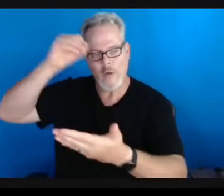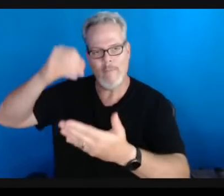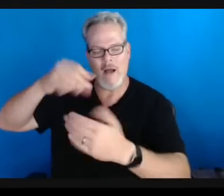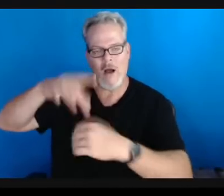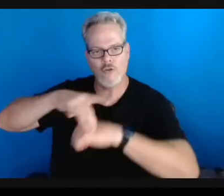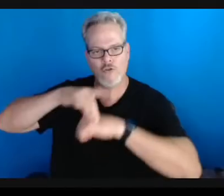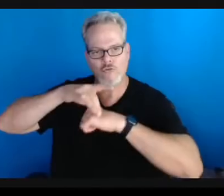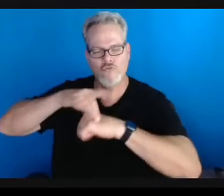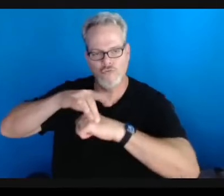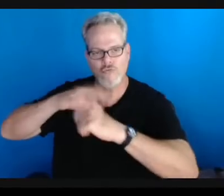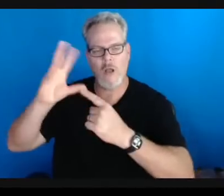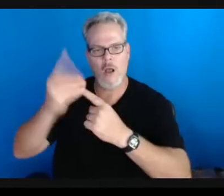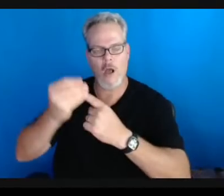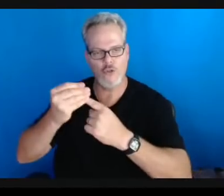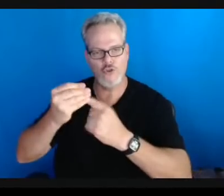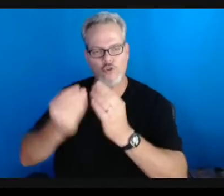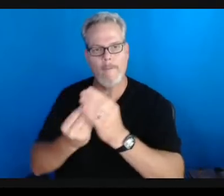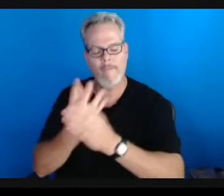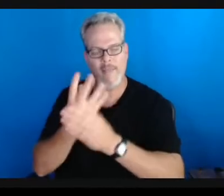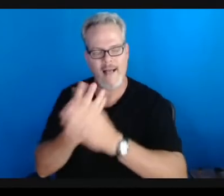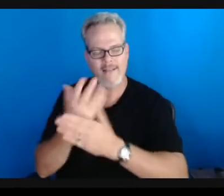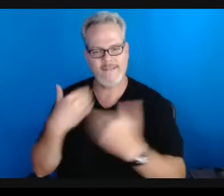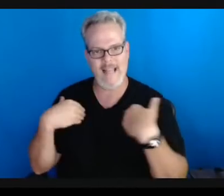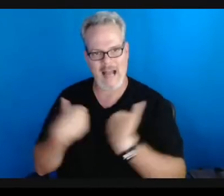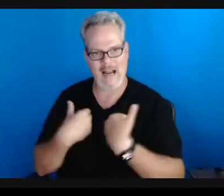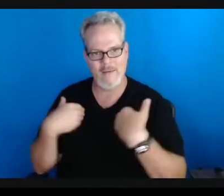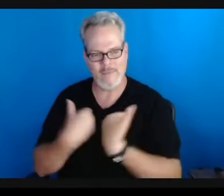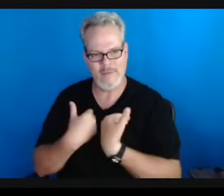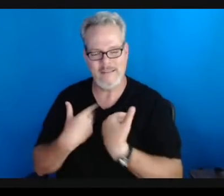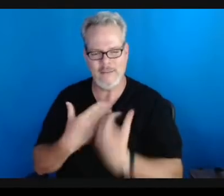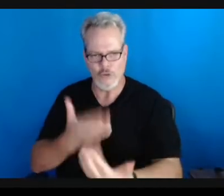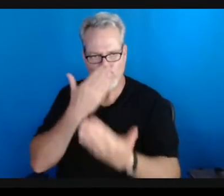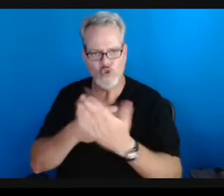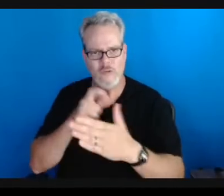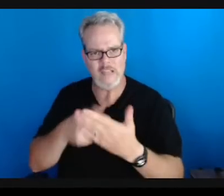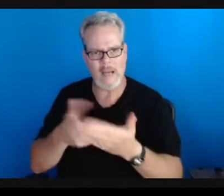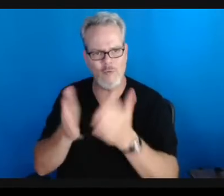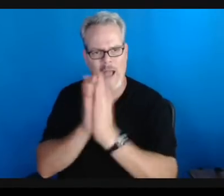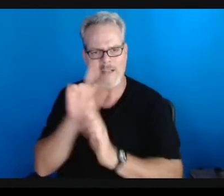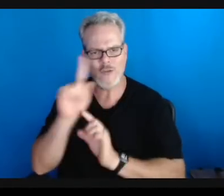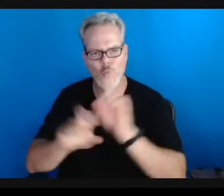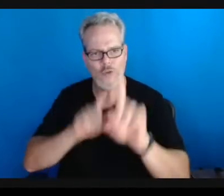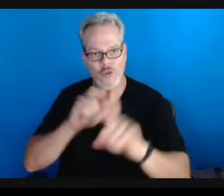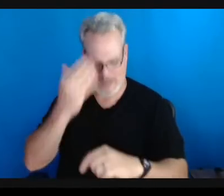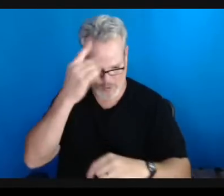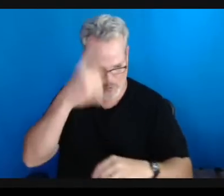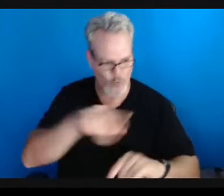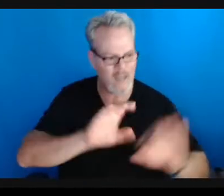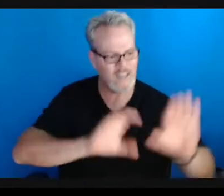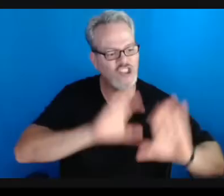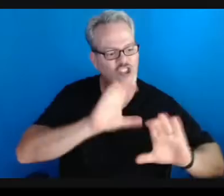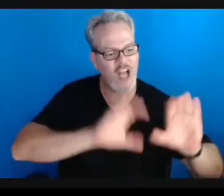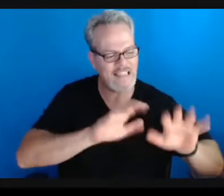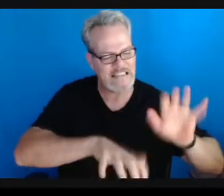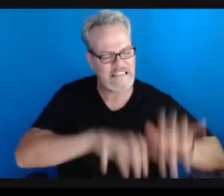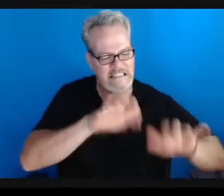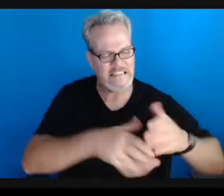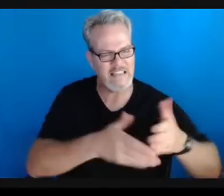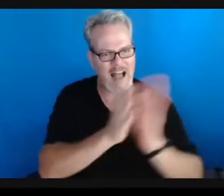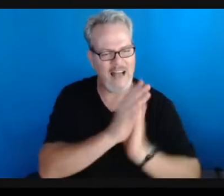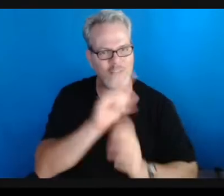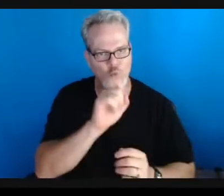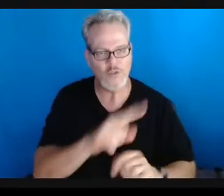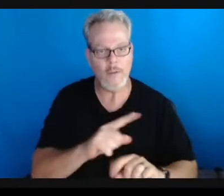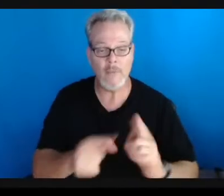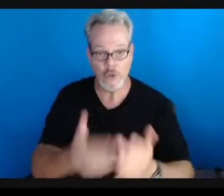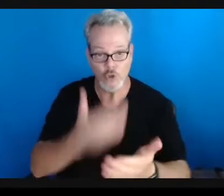plants, and animals. It's a great time to ask questions. I know you guys are asking questions here in the chat, but it's also good to get up